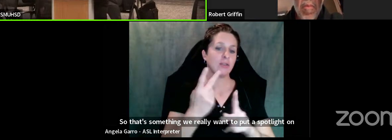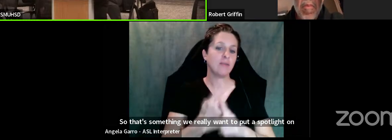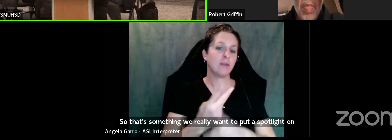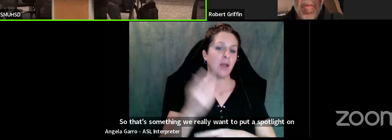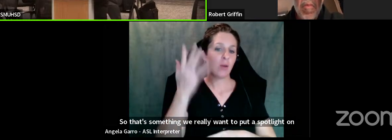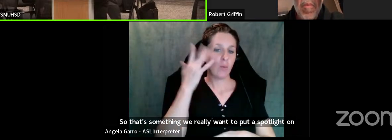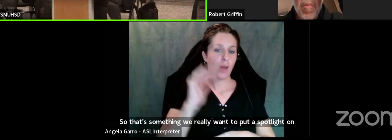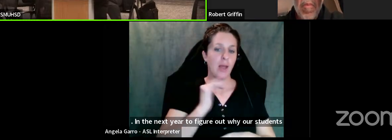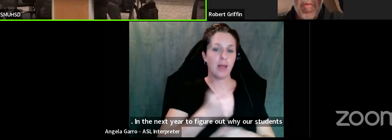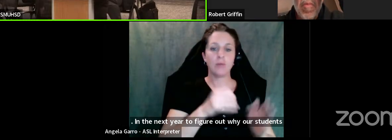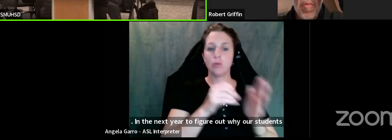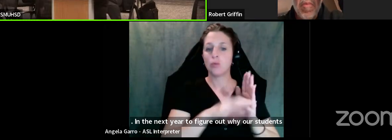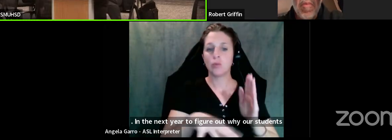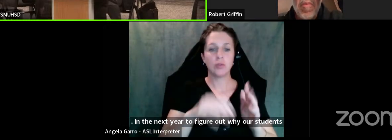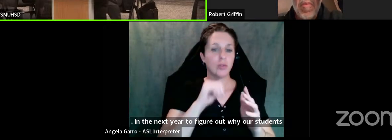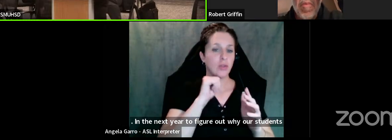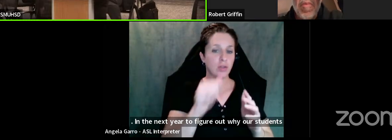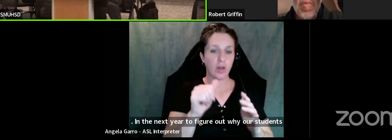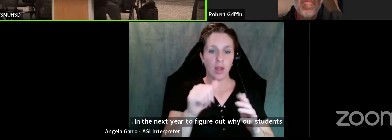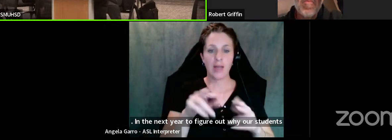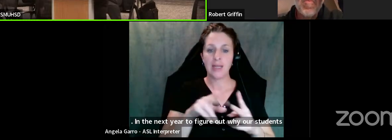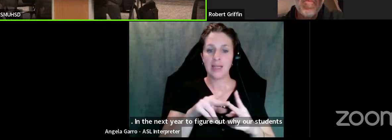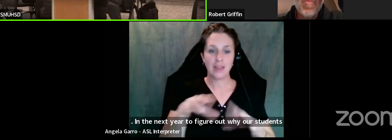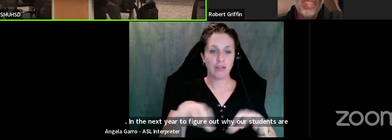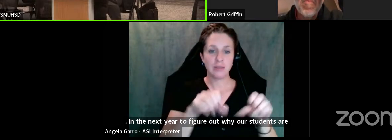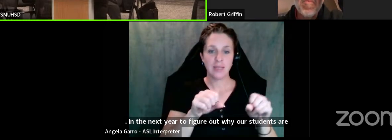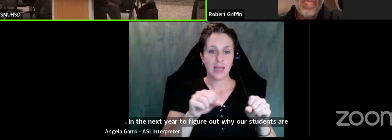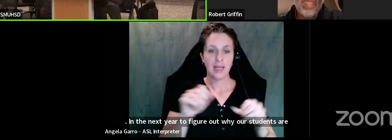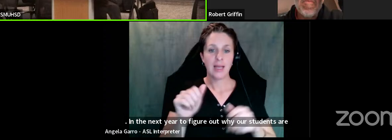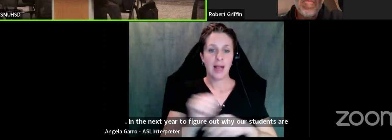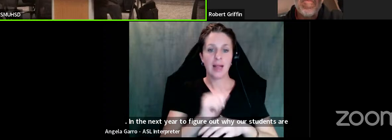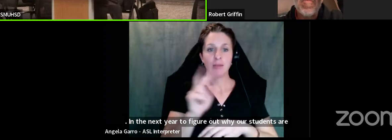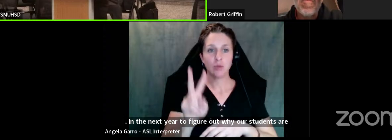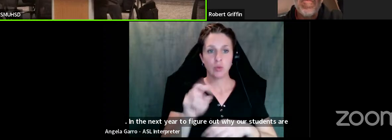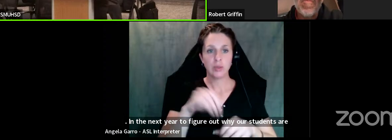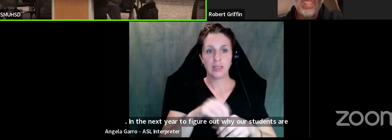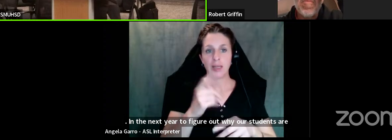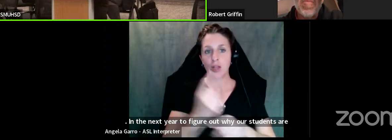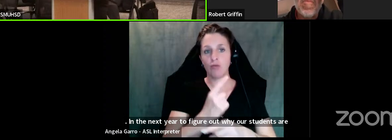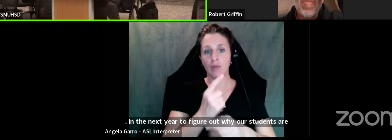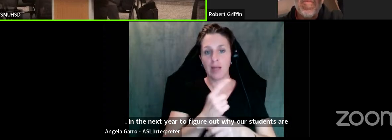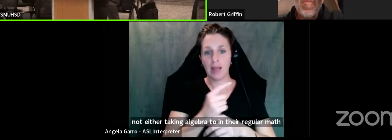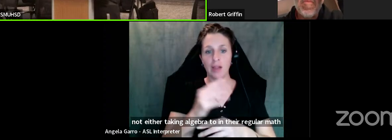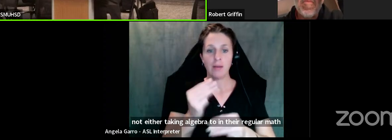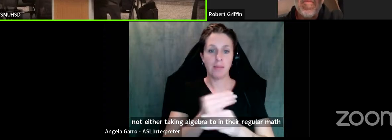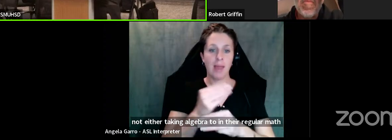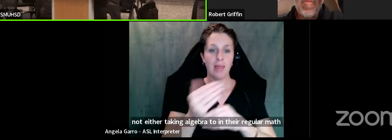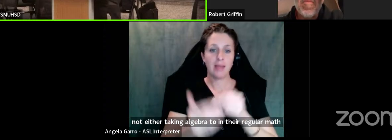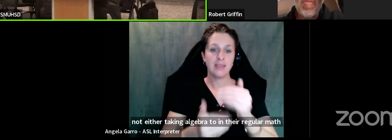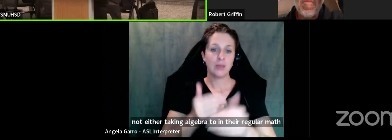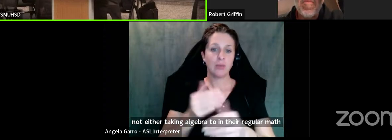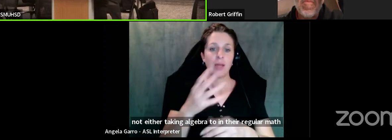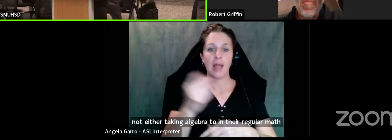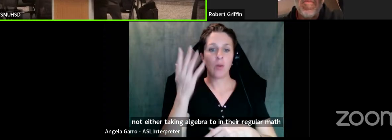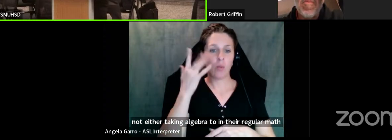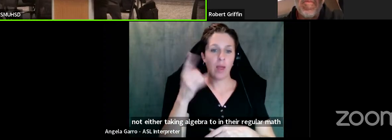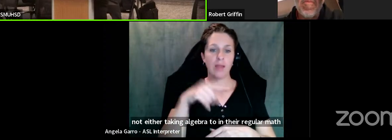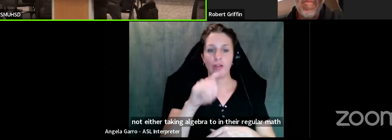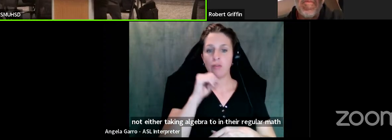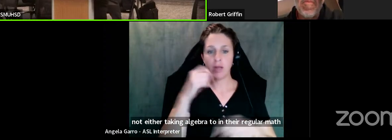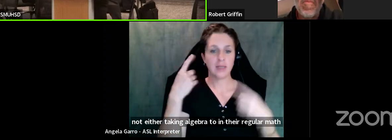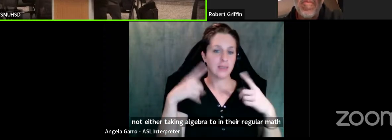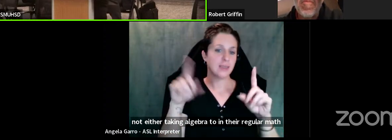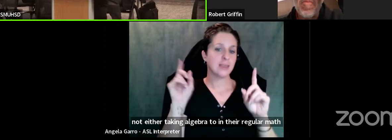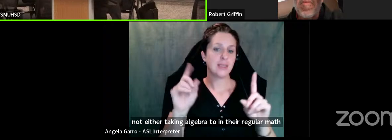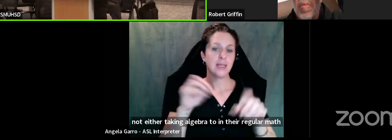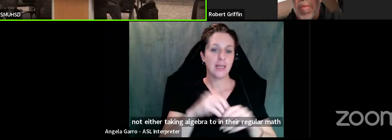students are not either taking Algebra 2 in their regular math sequence and why they're not succeeding in Algebra